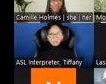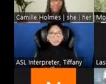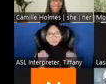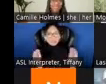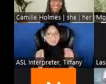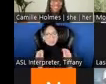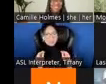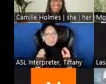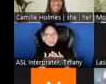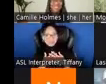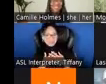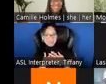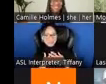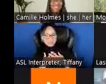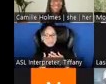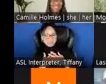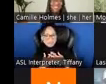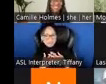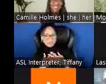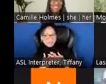okay.